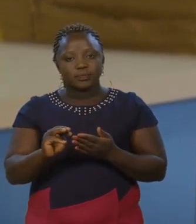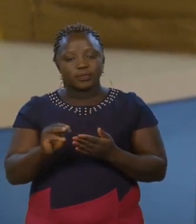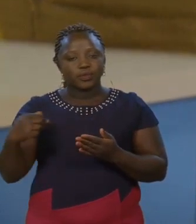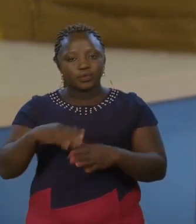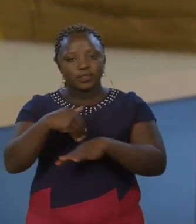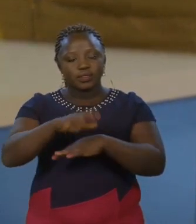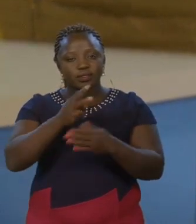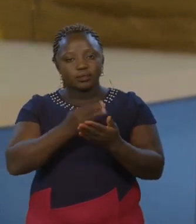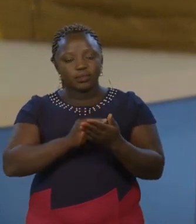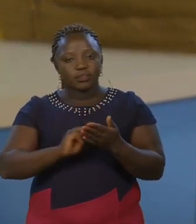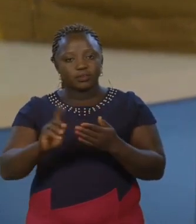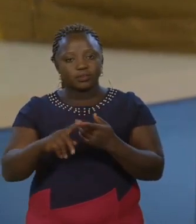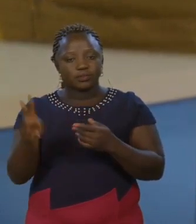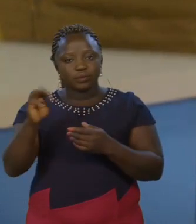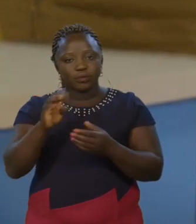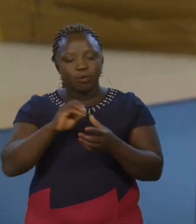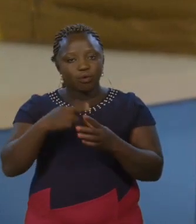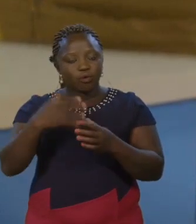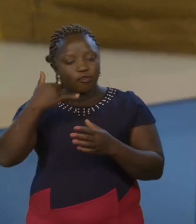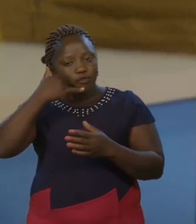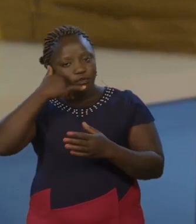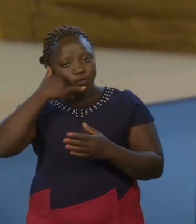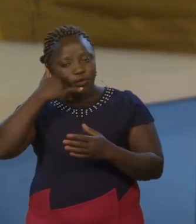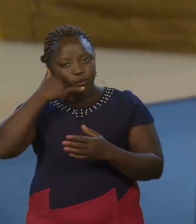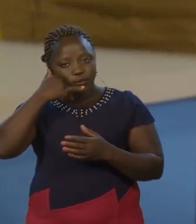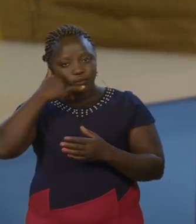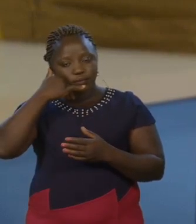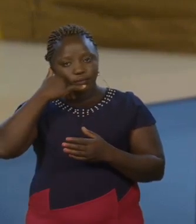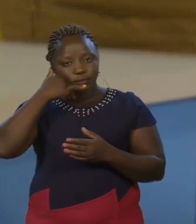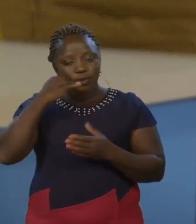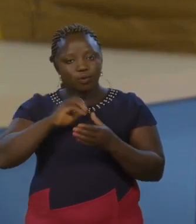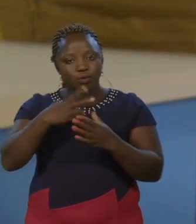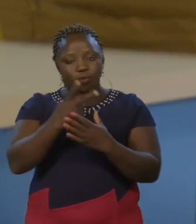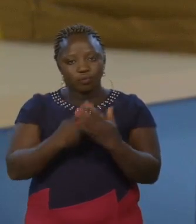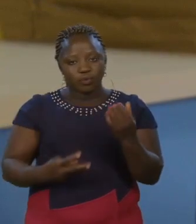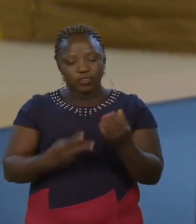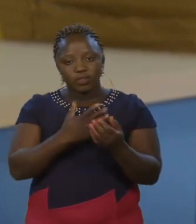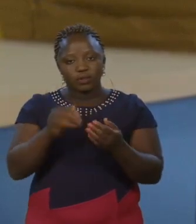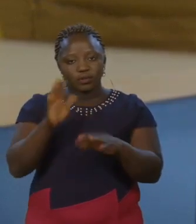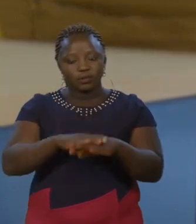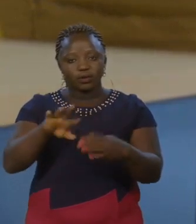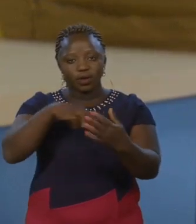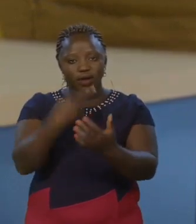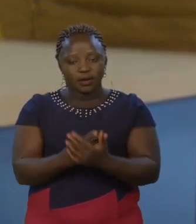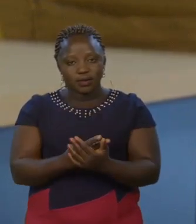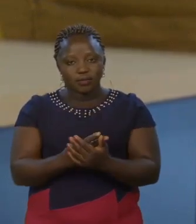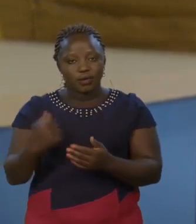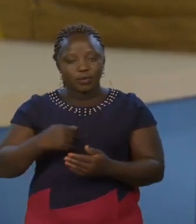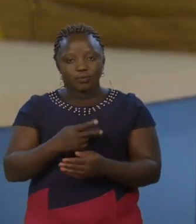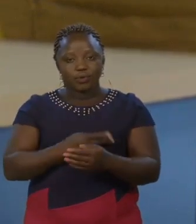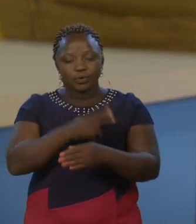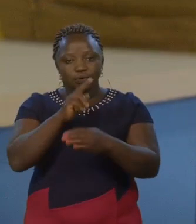that is messages, or phone calls or both. Yes. And on arrival,